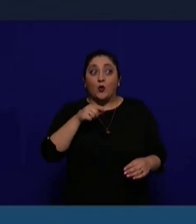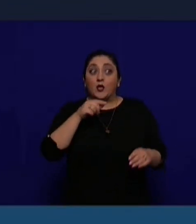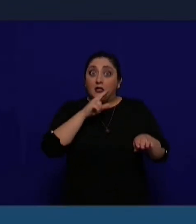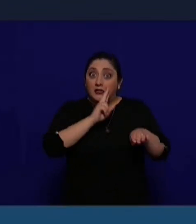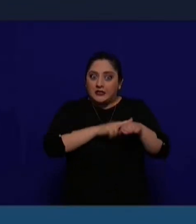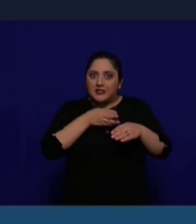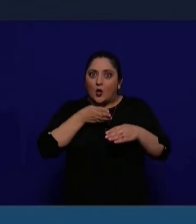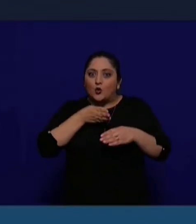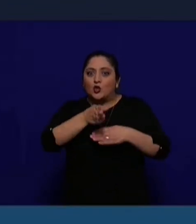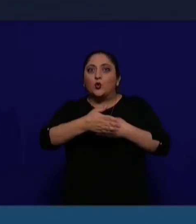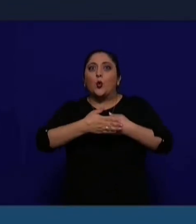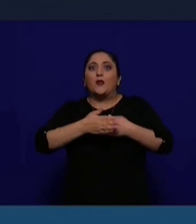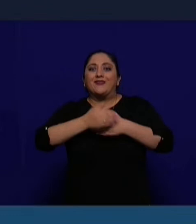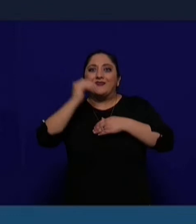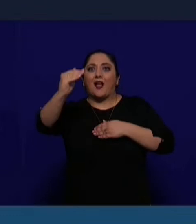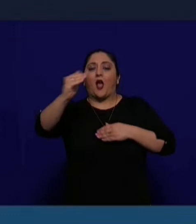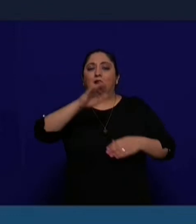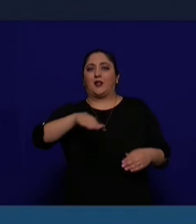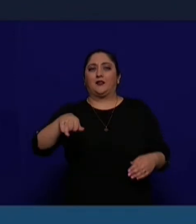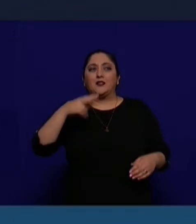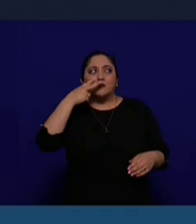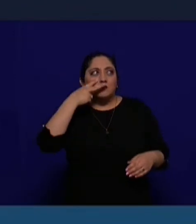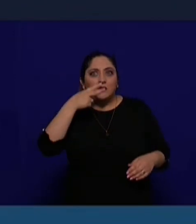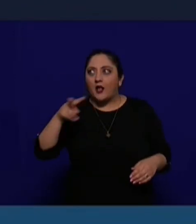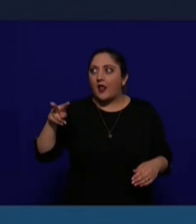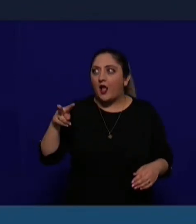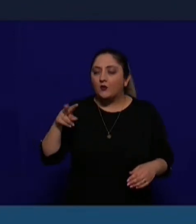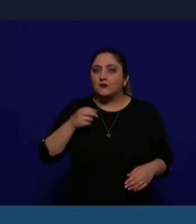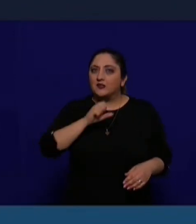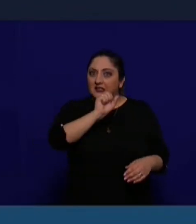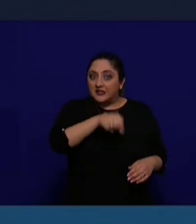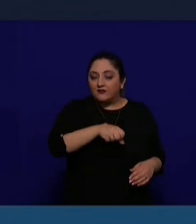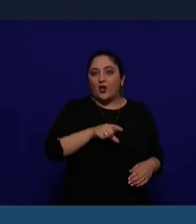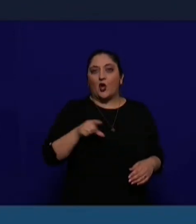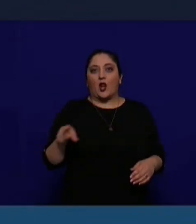measures are being respected on the basis of a report? Thank you.